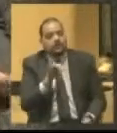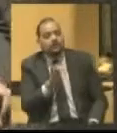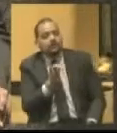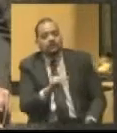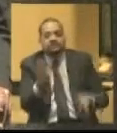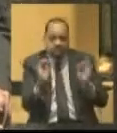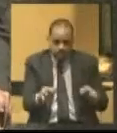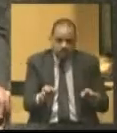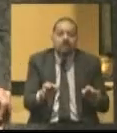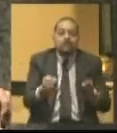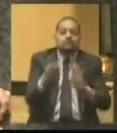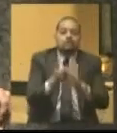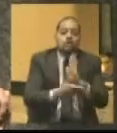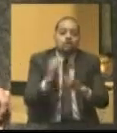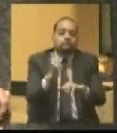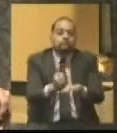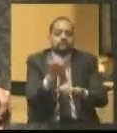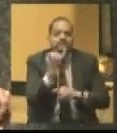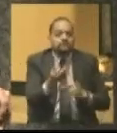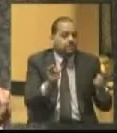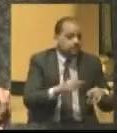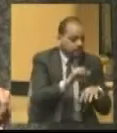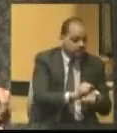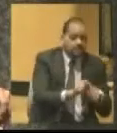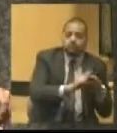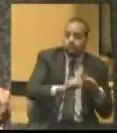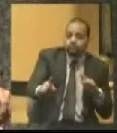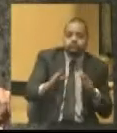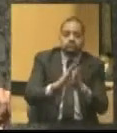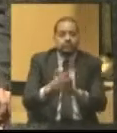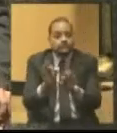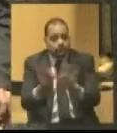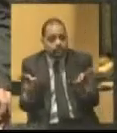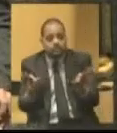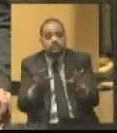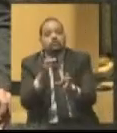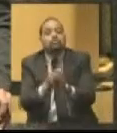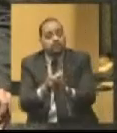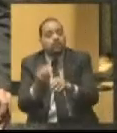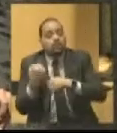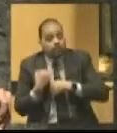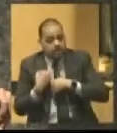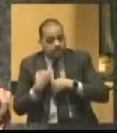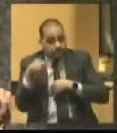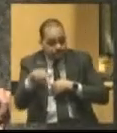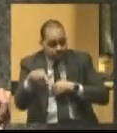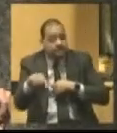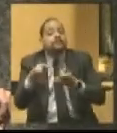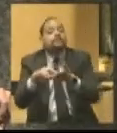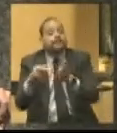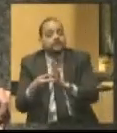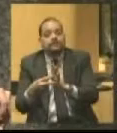Army. Enlistment guaranteed emancipation. And this is one of the reasons black enlistments were highest in the states that